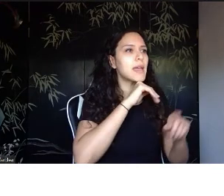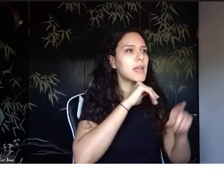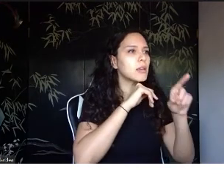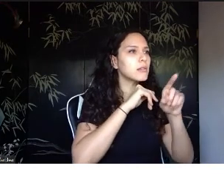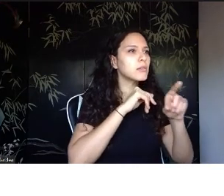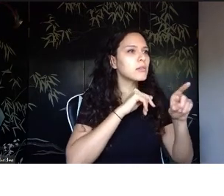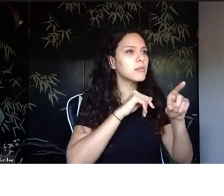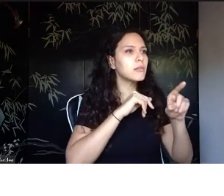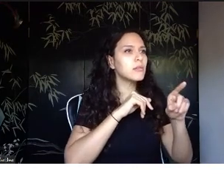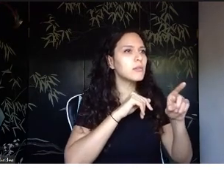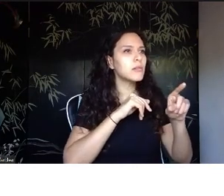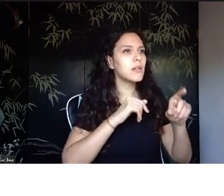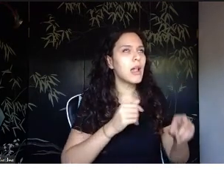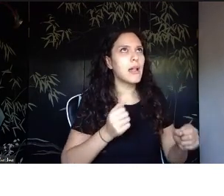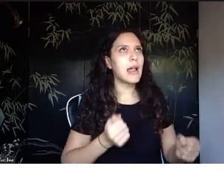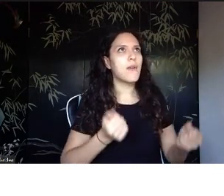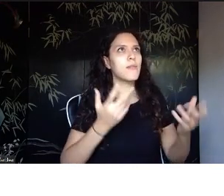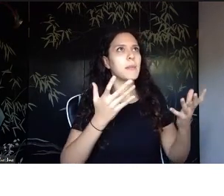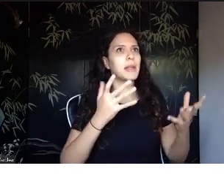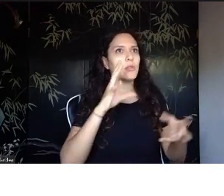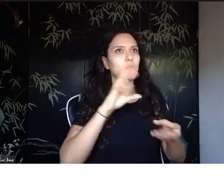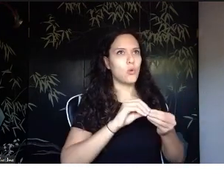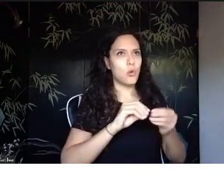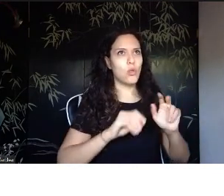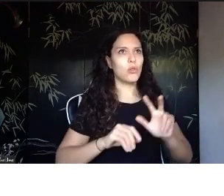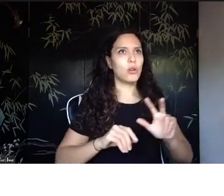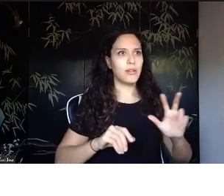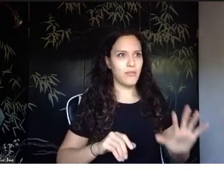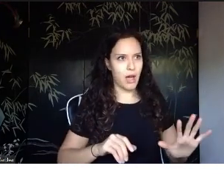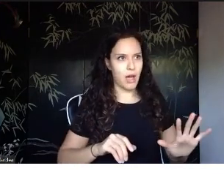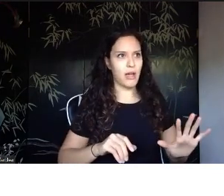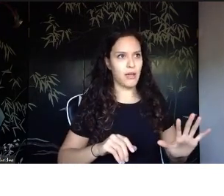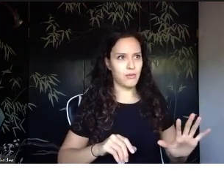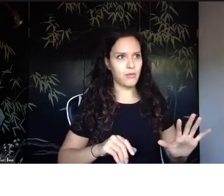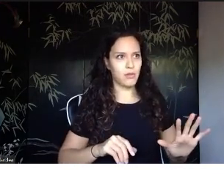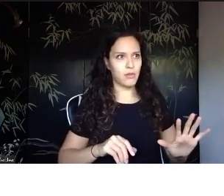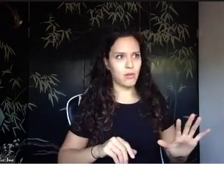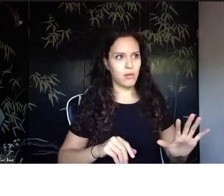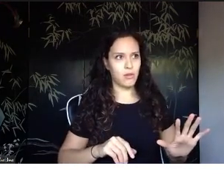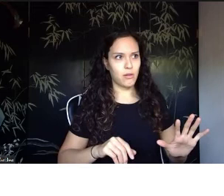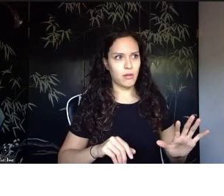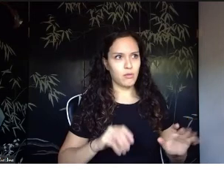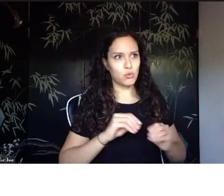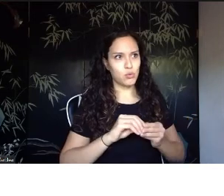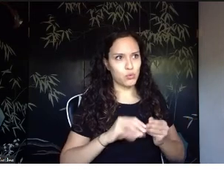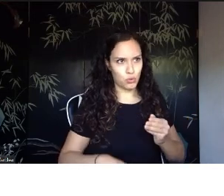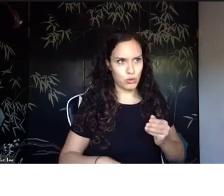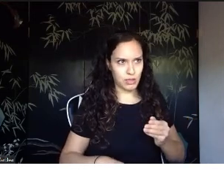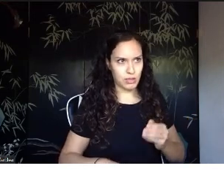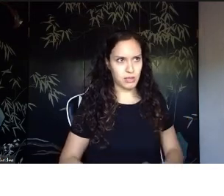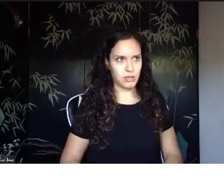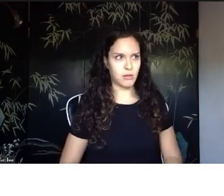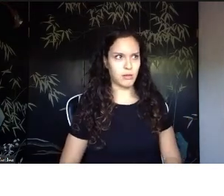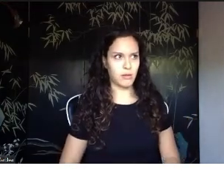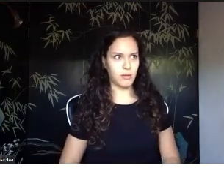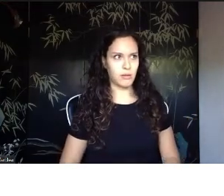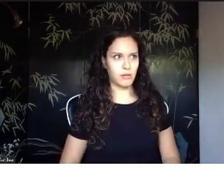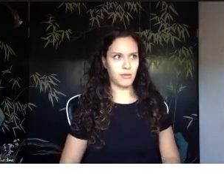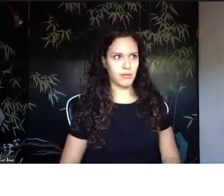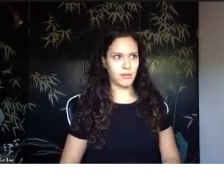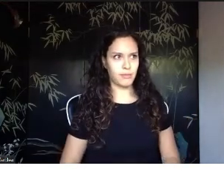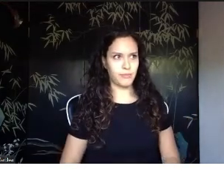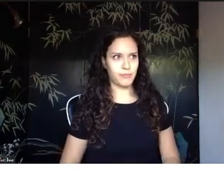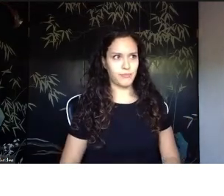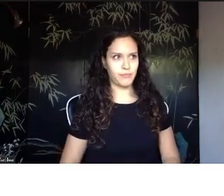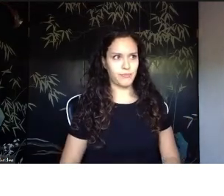many people want a pig right now? Out of how many? And set that equal to something.